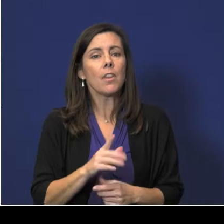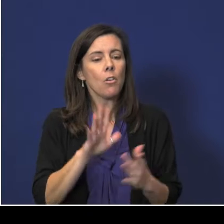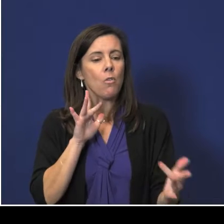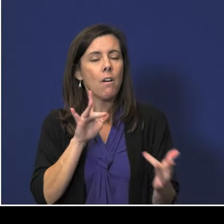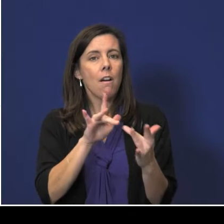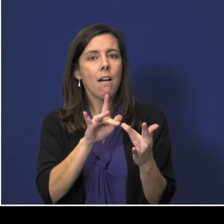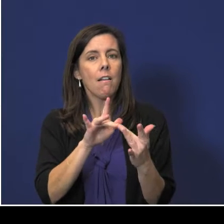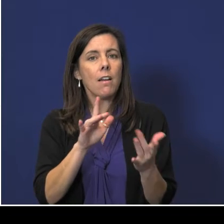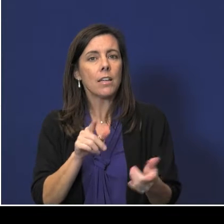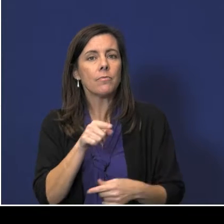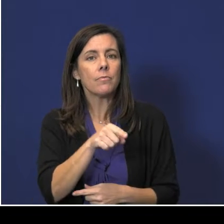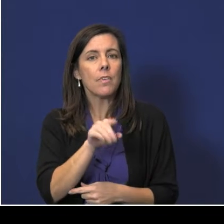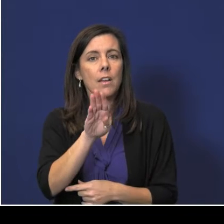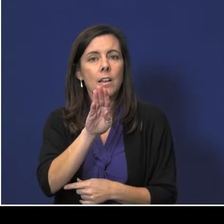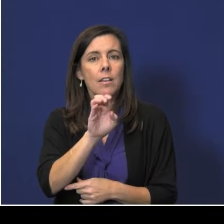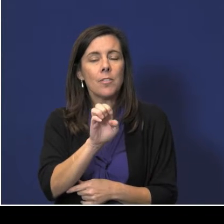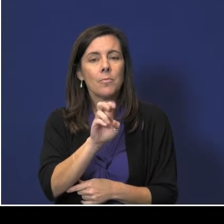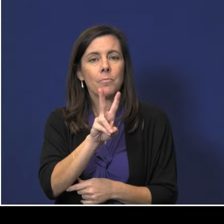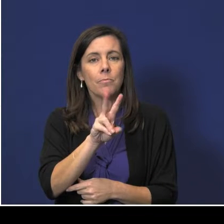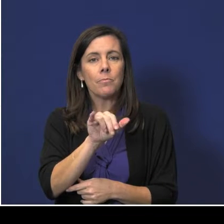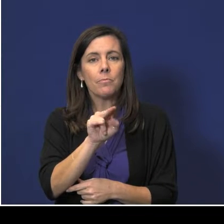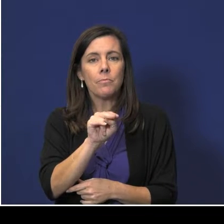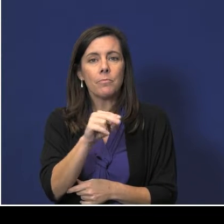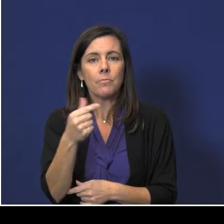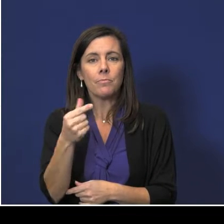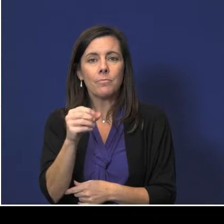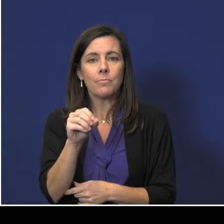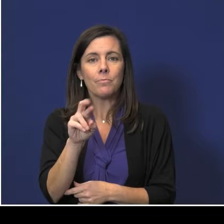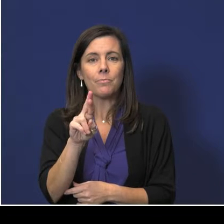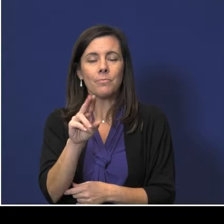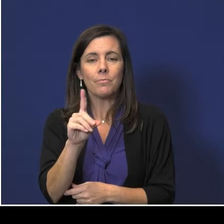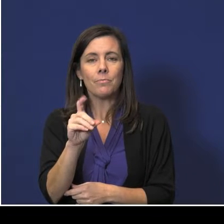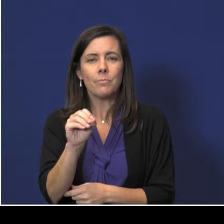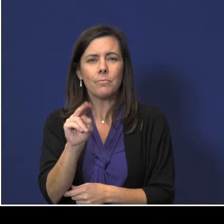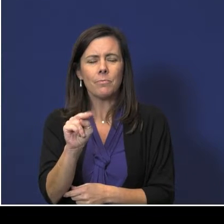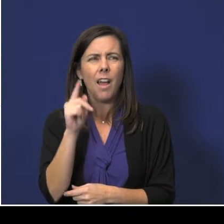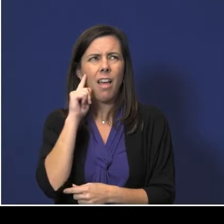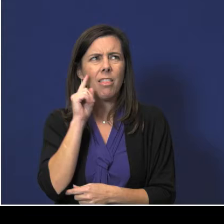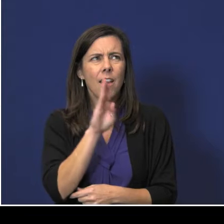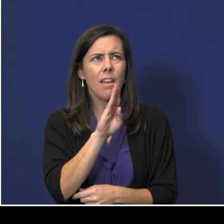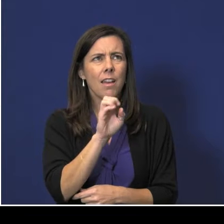contact Bevan Gordon. And I think it's